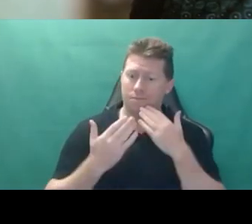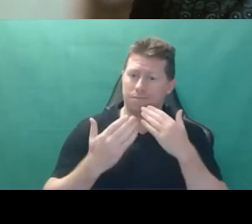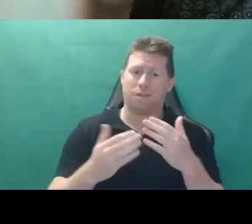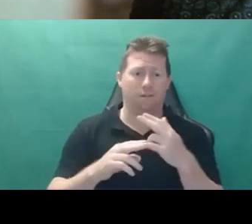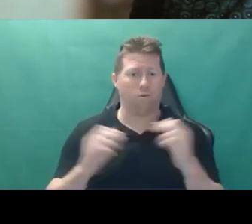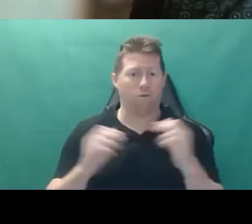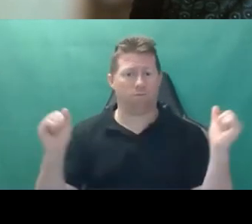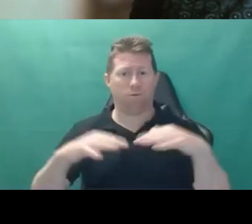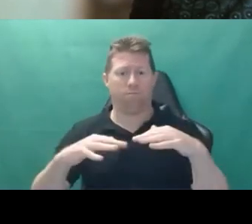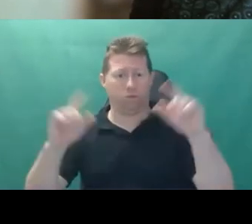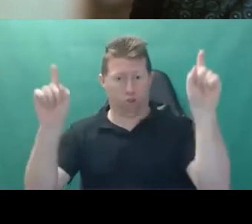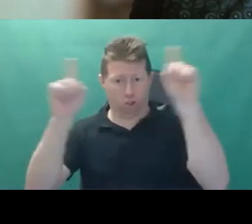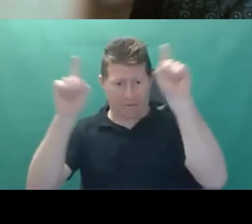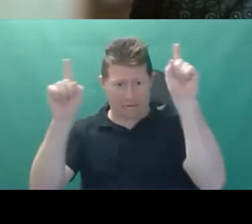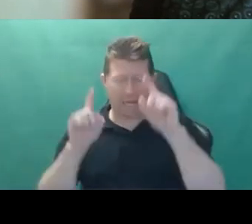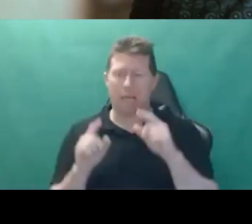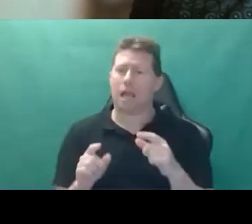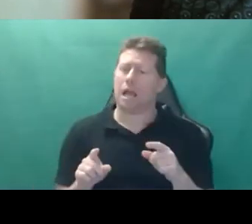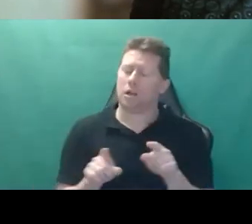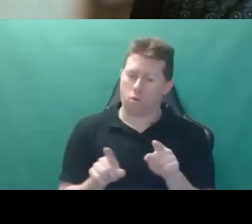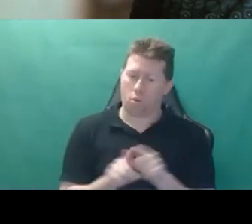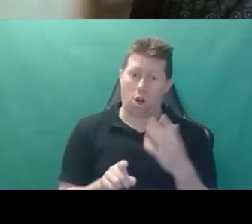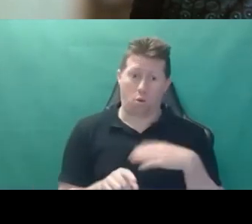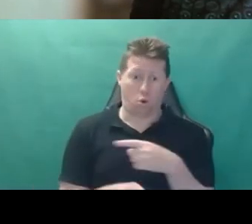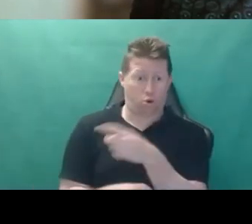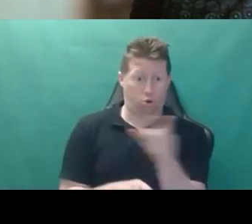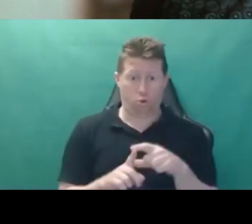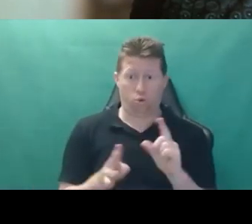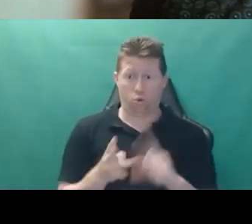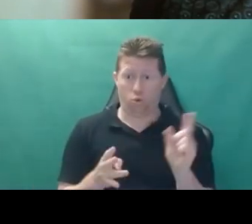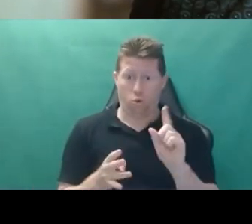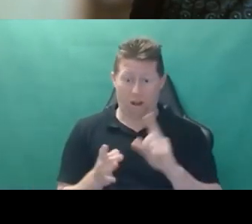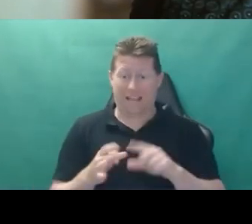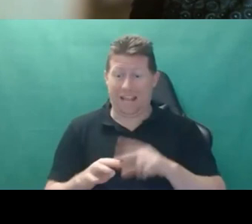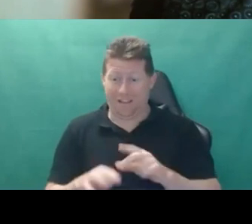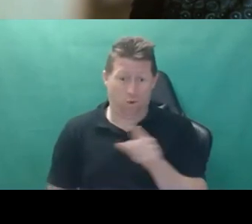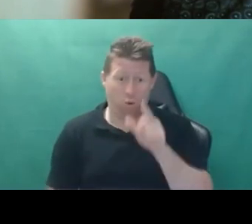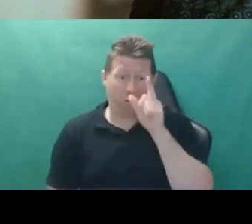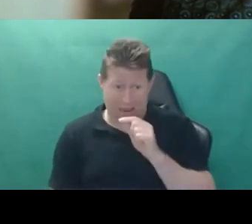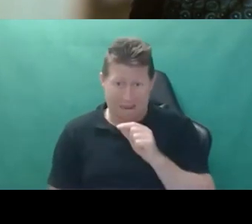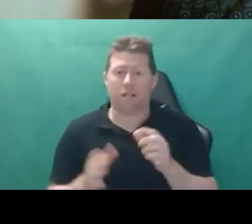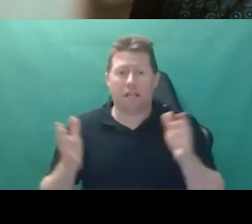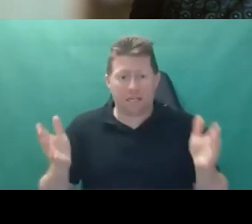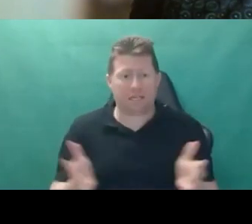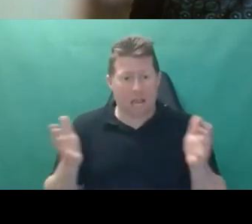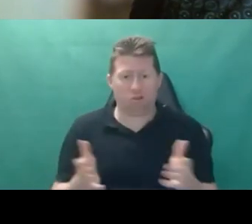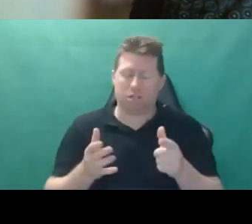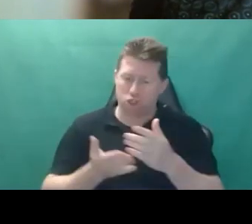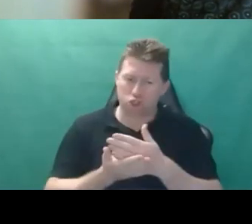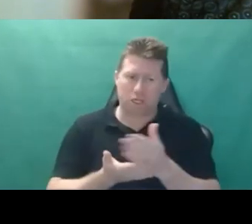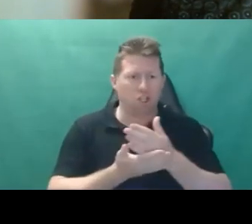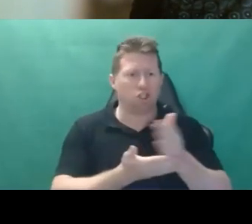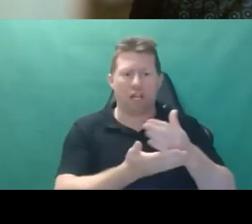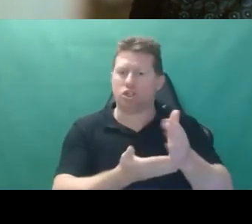along today. But also what we want, I want you to do is really, if you can, um, we encourage you to share, um, with